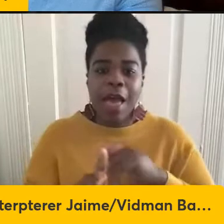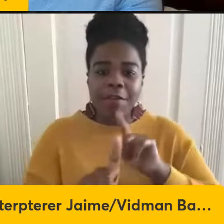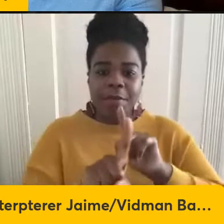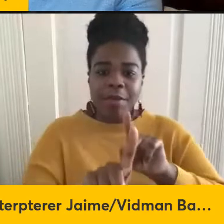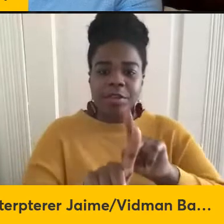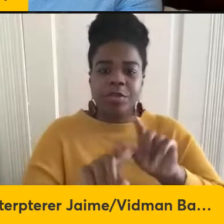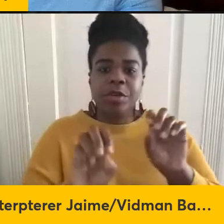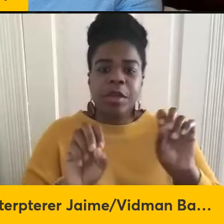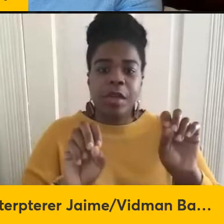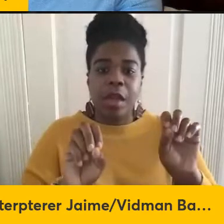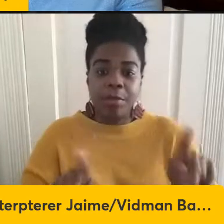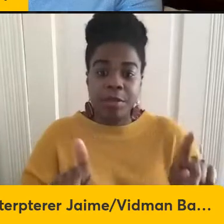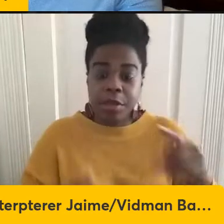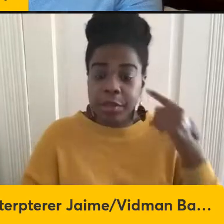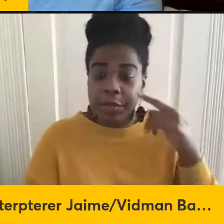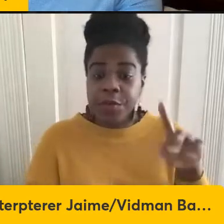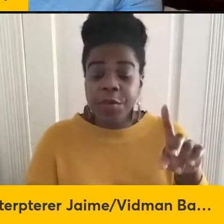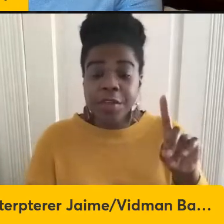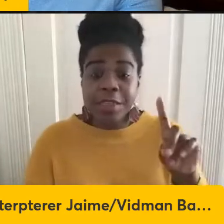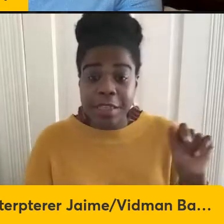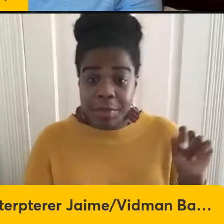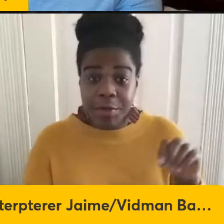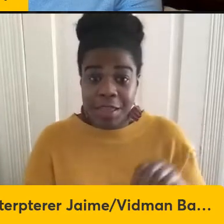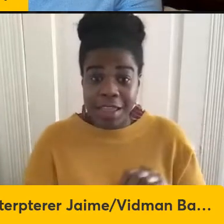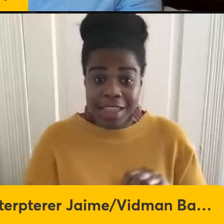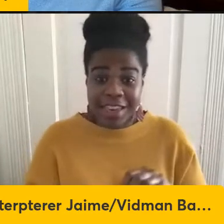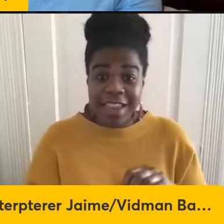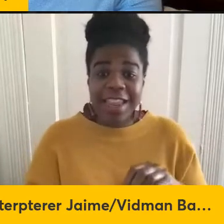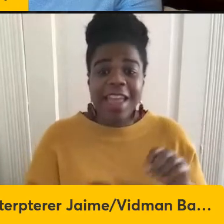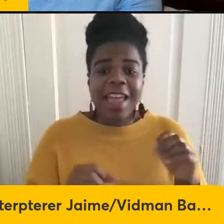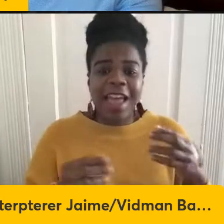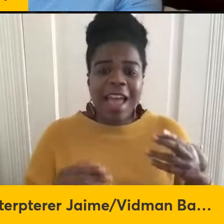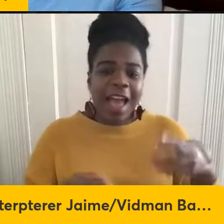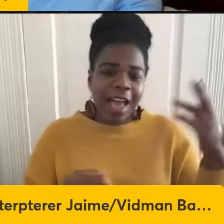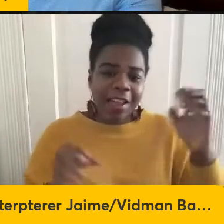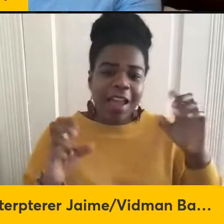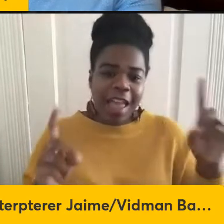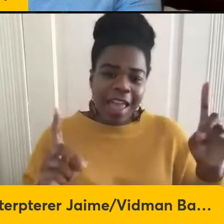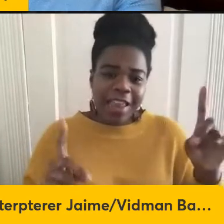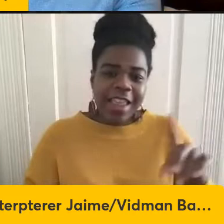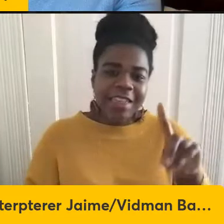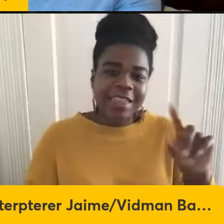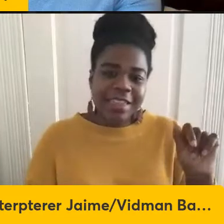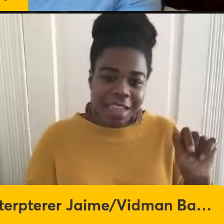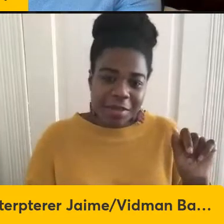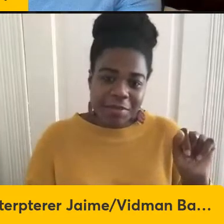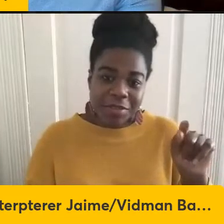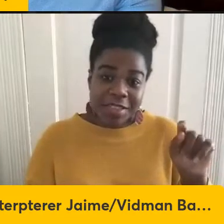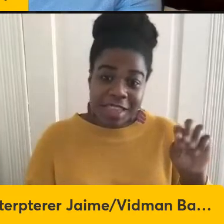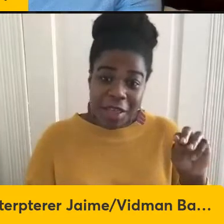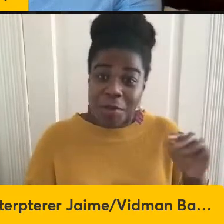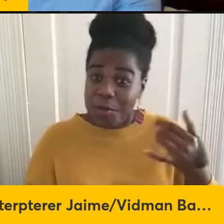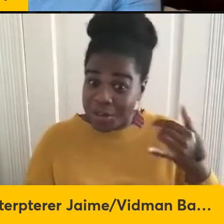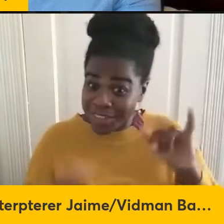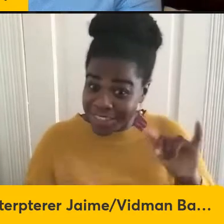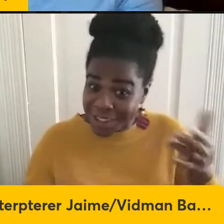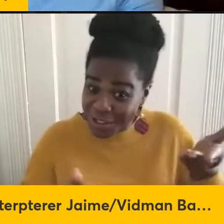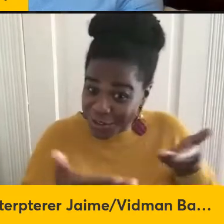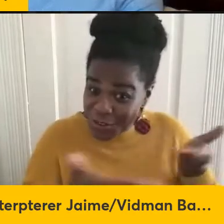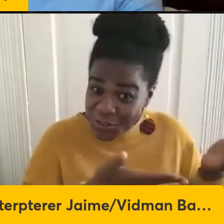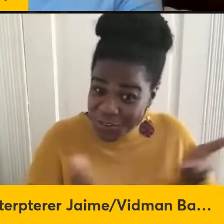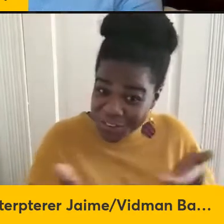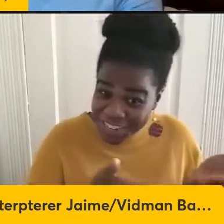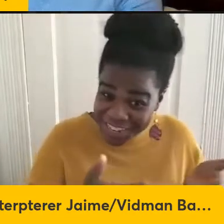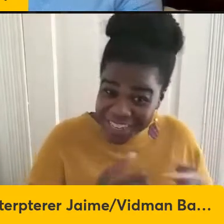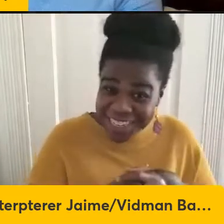opportunities through Disabled in Higher Ed and our partnership with Disabled STEM. So we are still recruiting. So